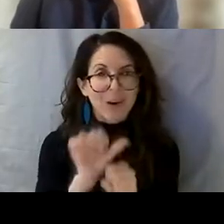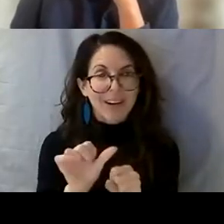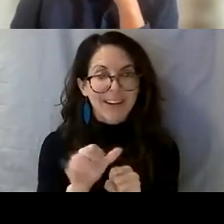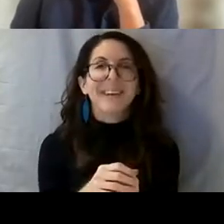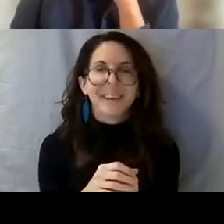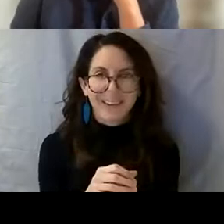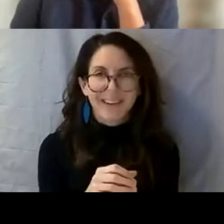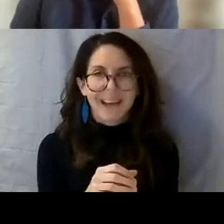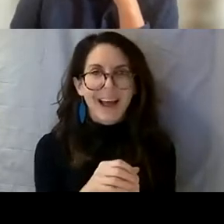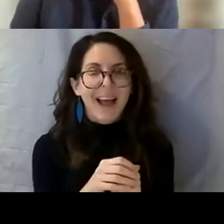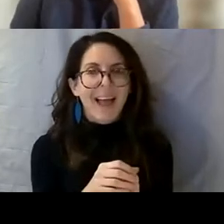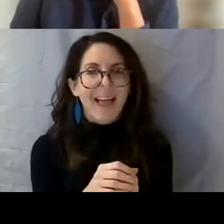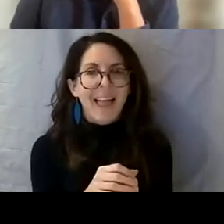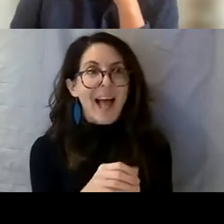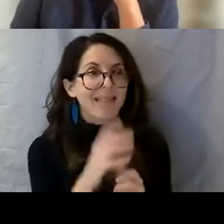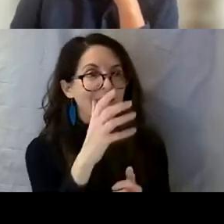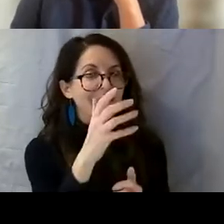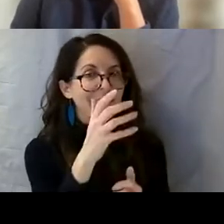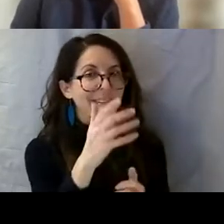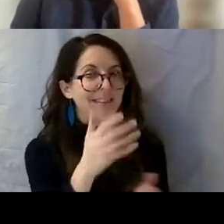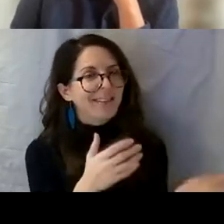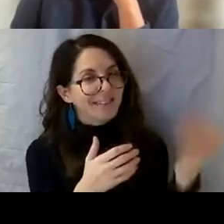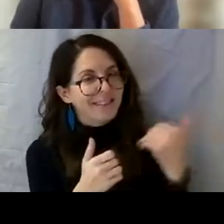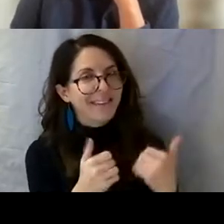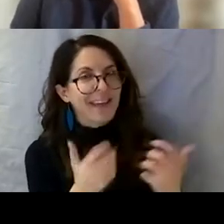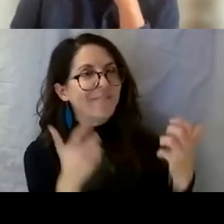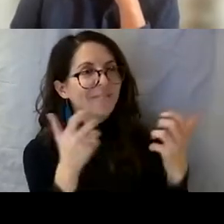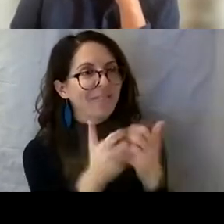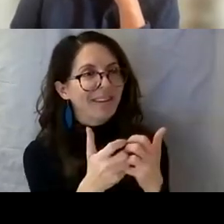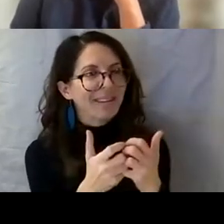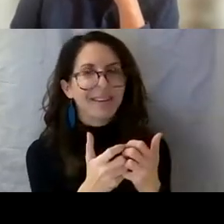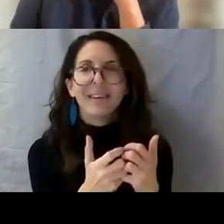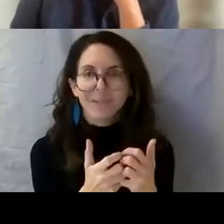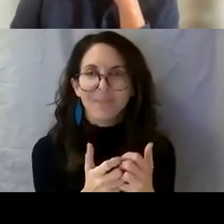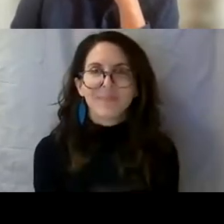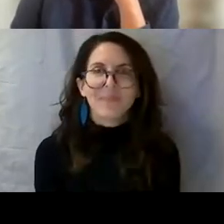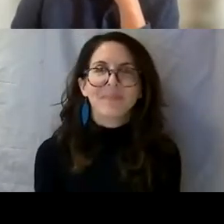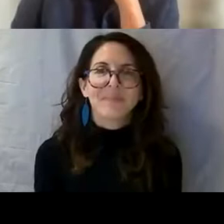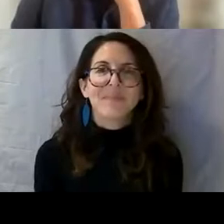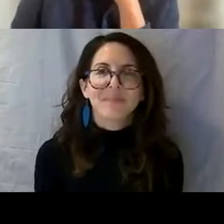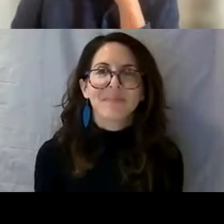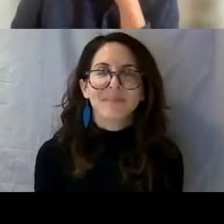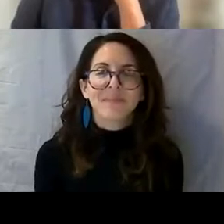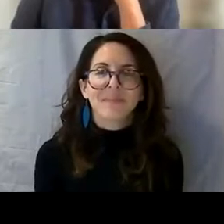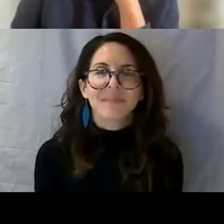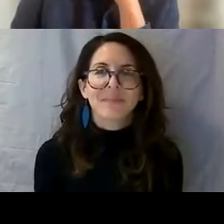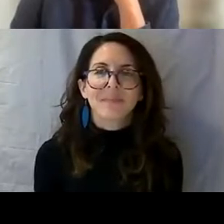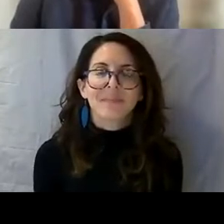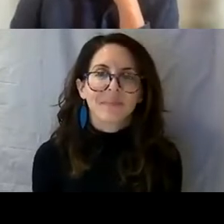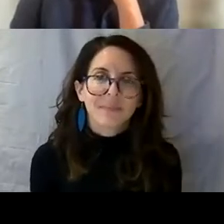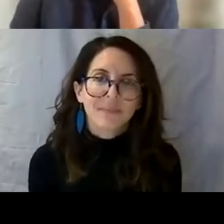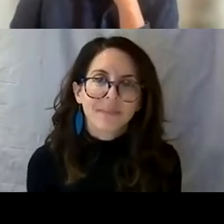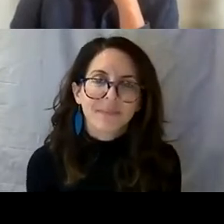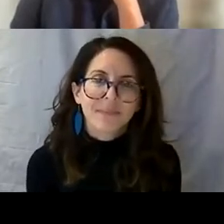the donees into that picture. I hope that would be coming to an end as well, because we